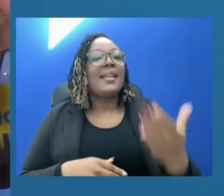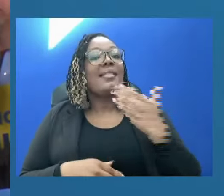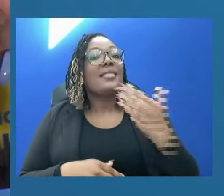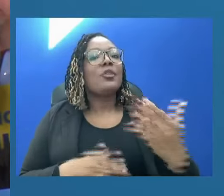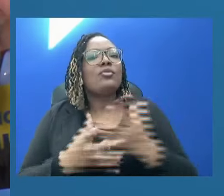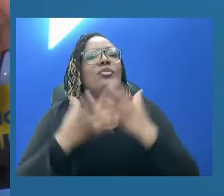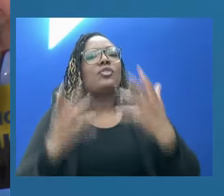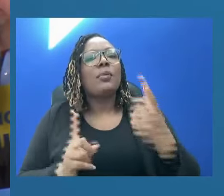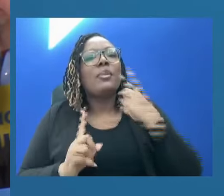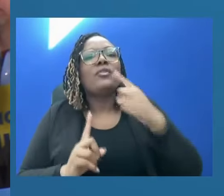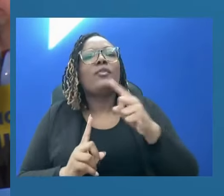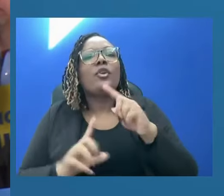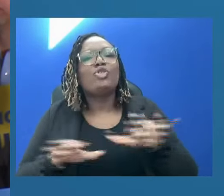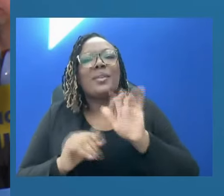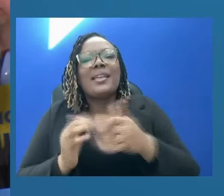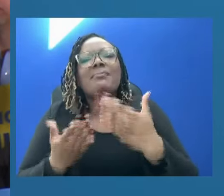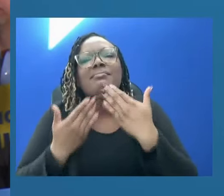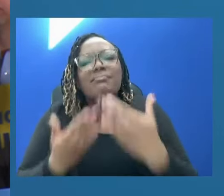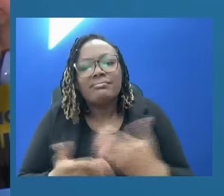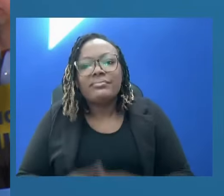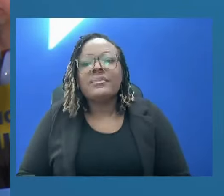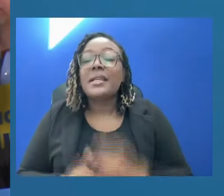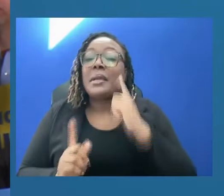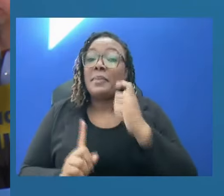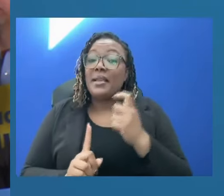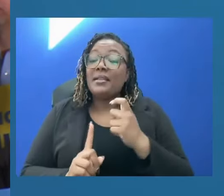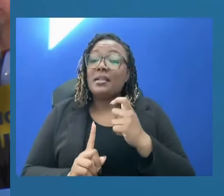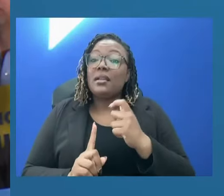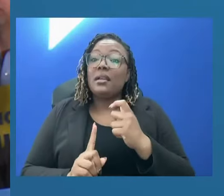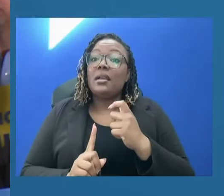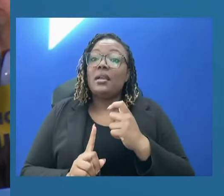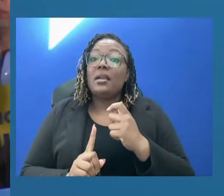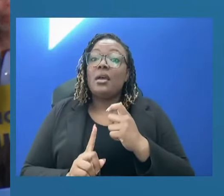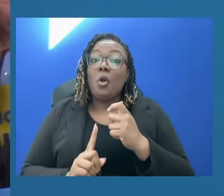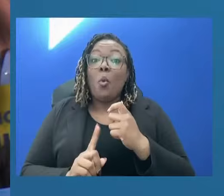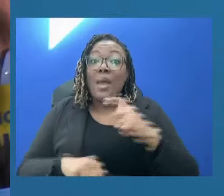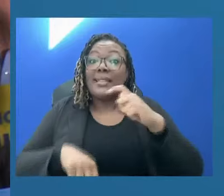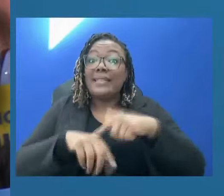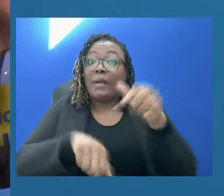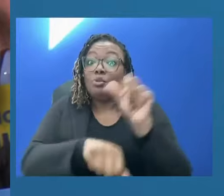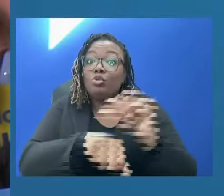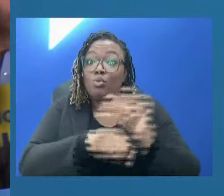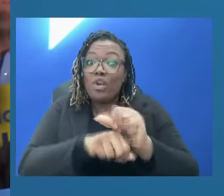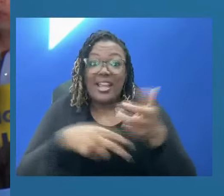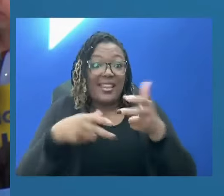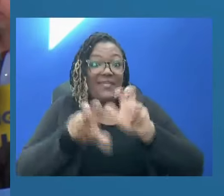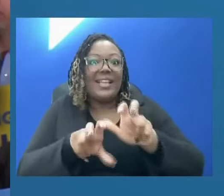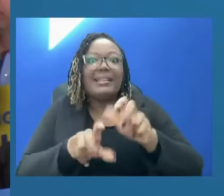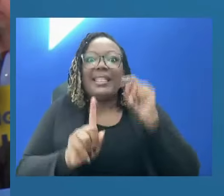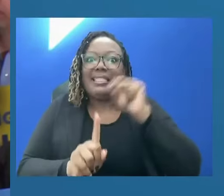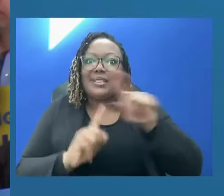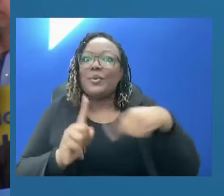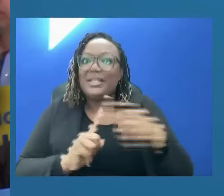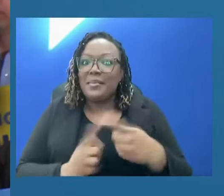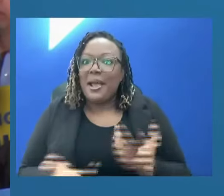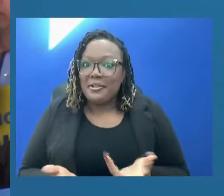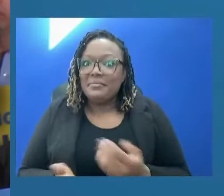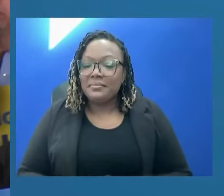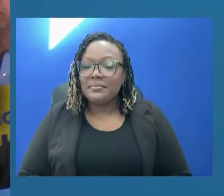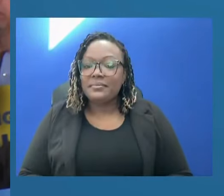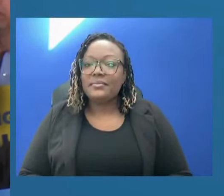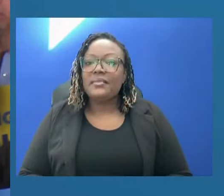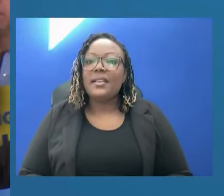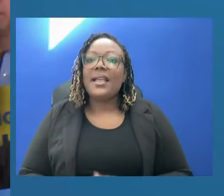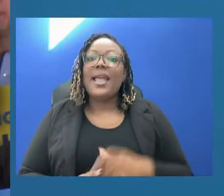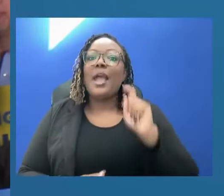much for doing that. Because when the rubber meets the road, this is what it's all about. And we